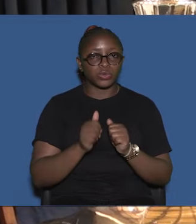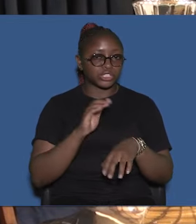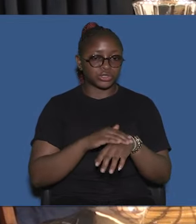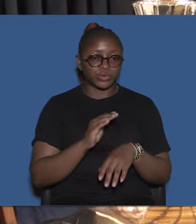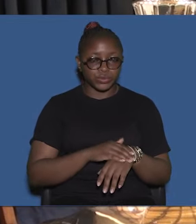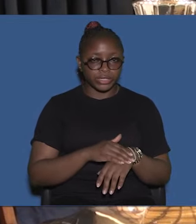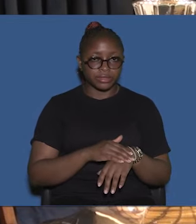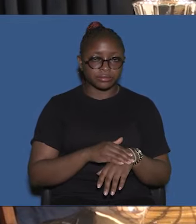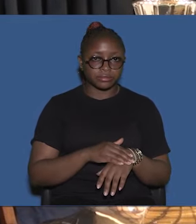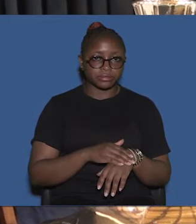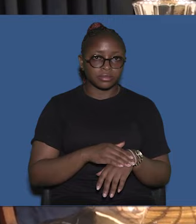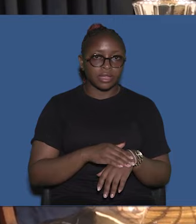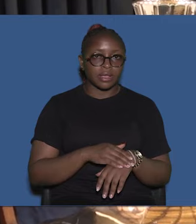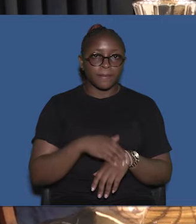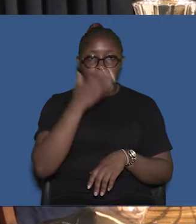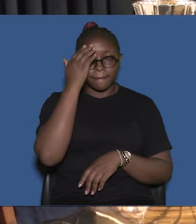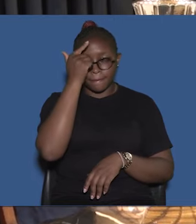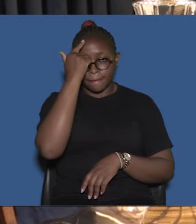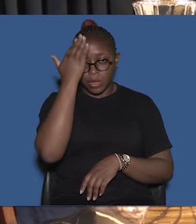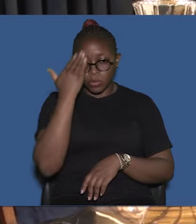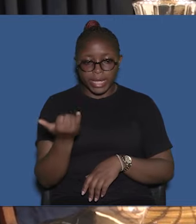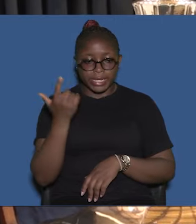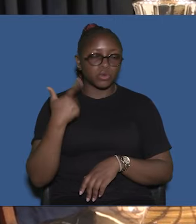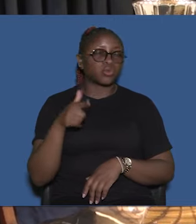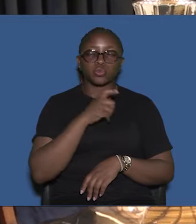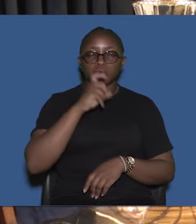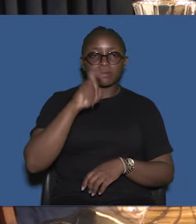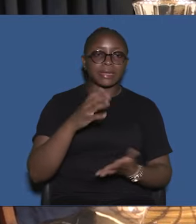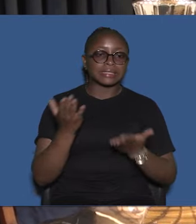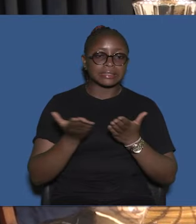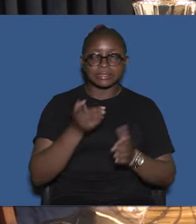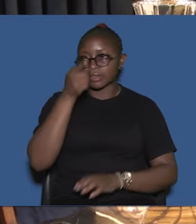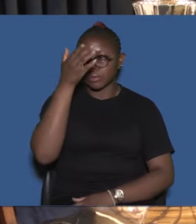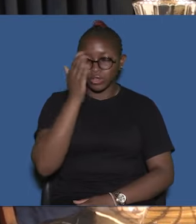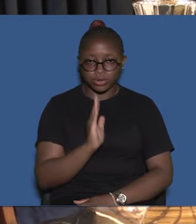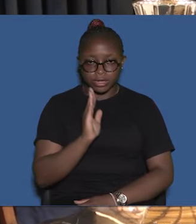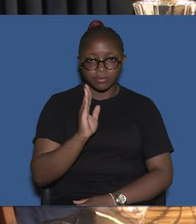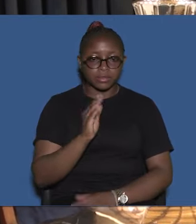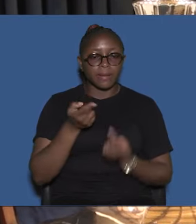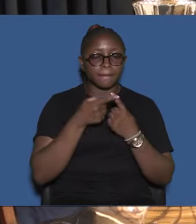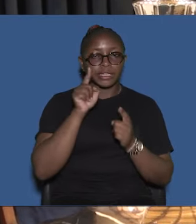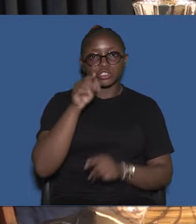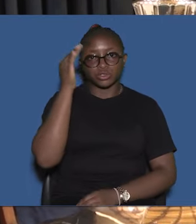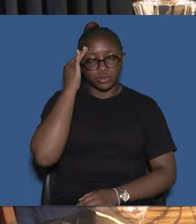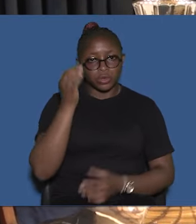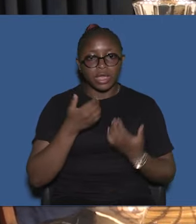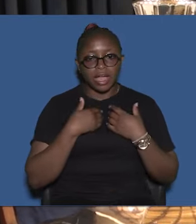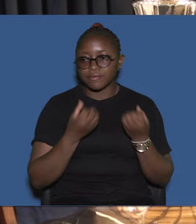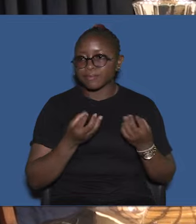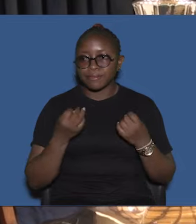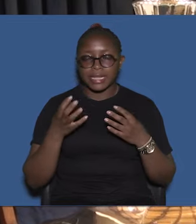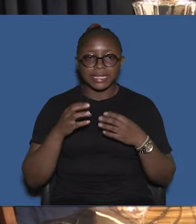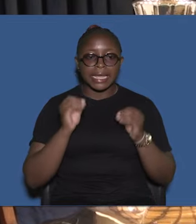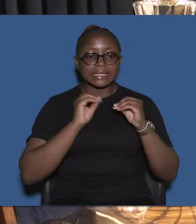have to serve God. You know, there are many who have taught people that you have to give and give and give